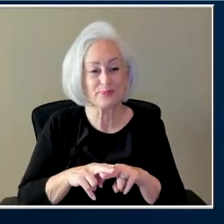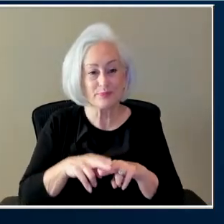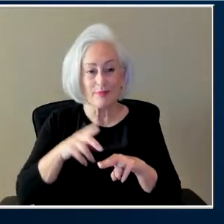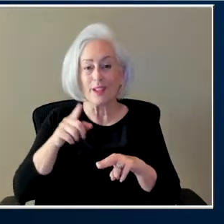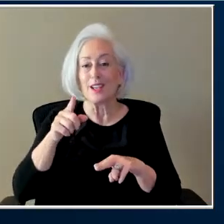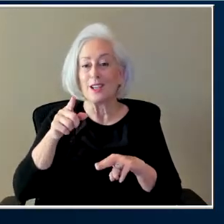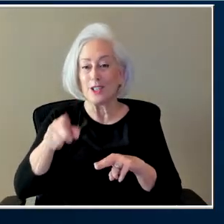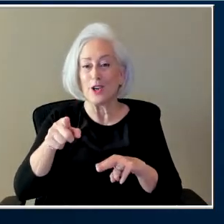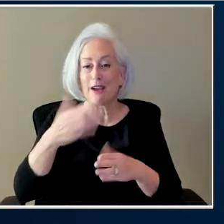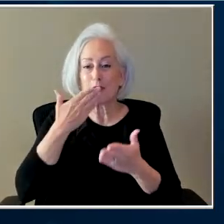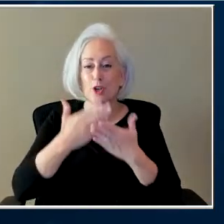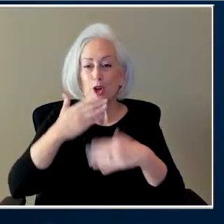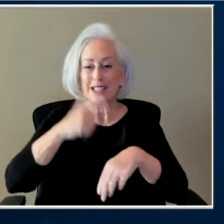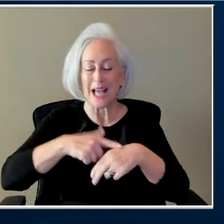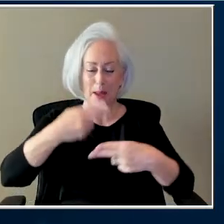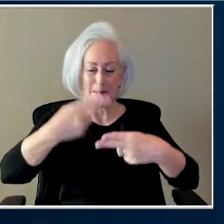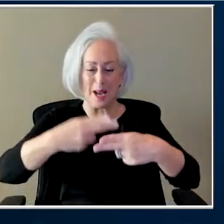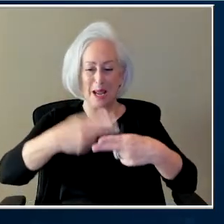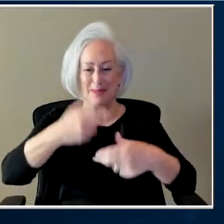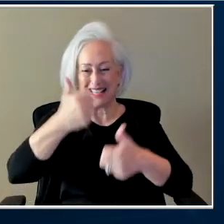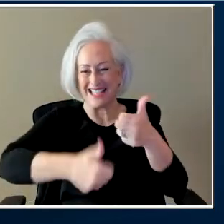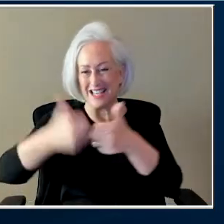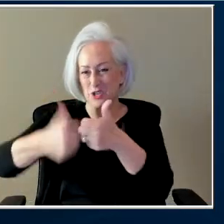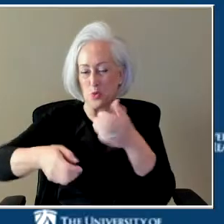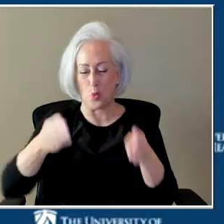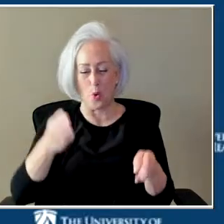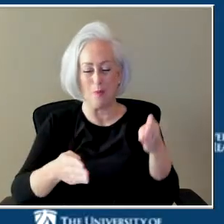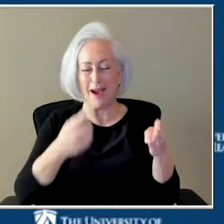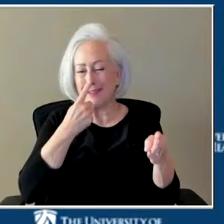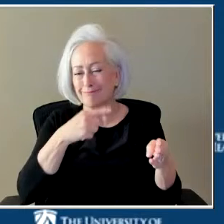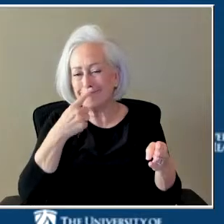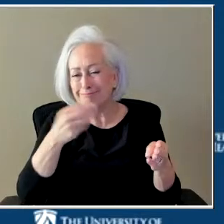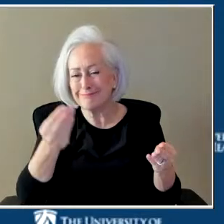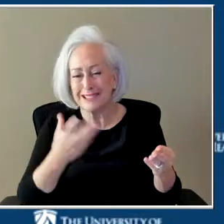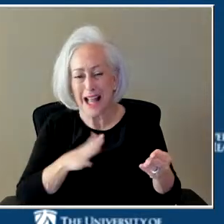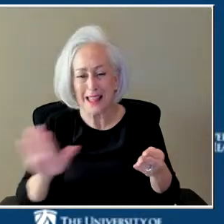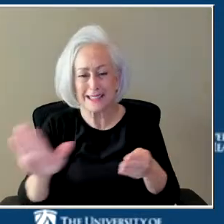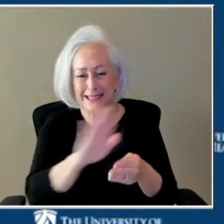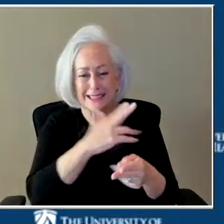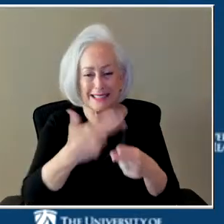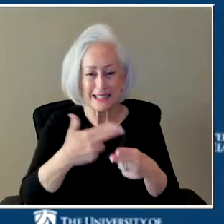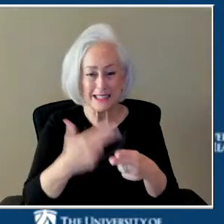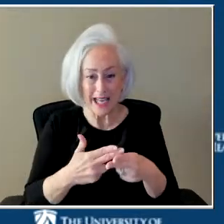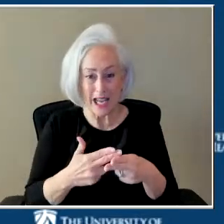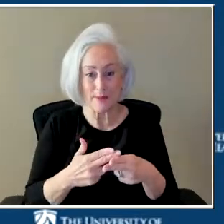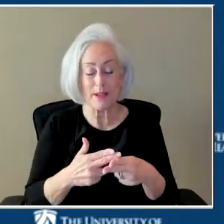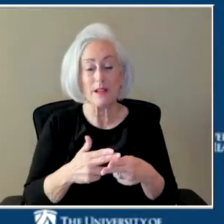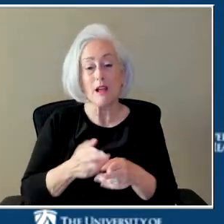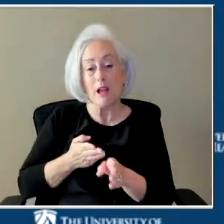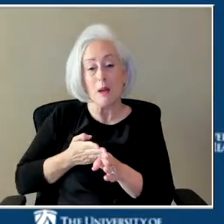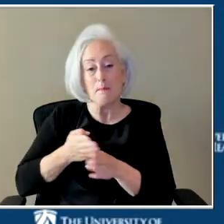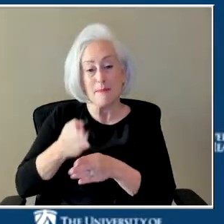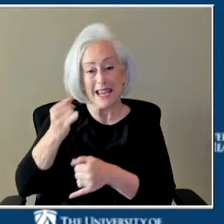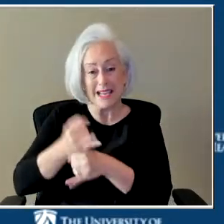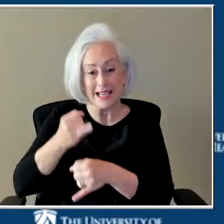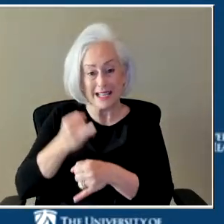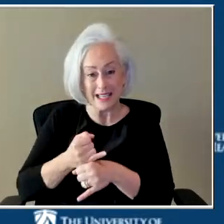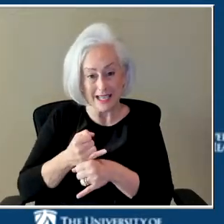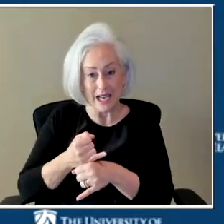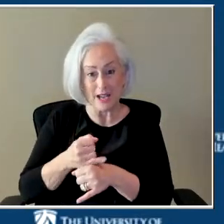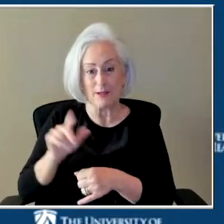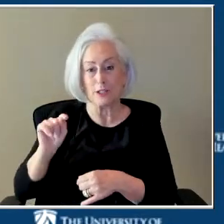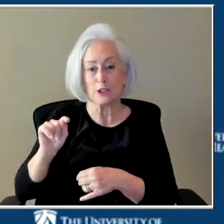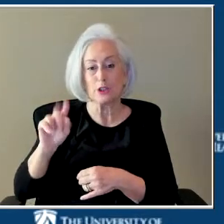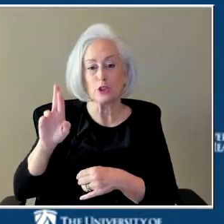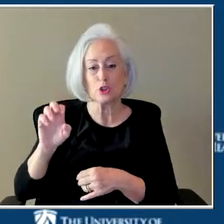naming these robots. Tell us about the names. Yeah, so currently the robots on the main campus are named after the Transformer robots.